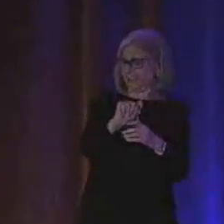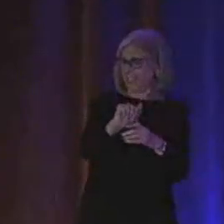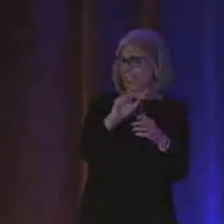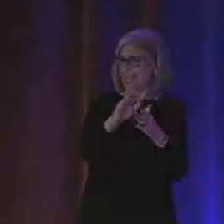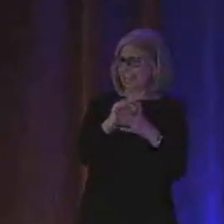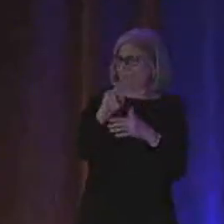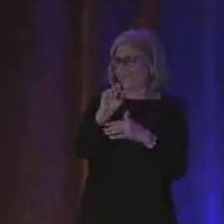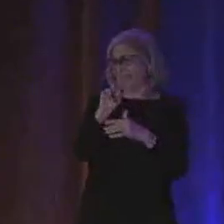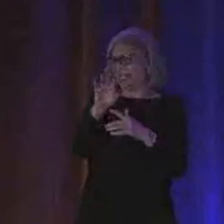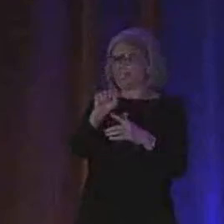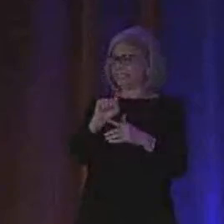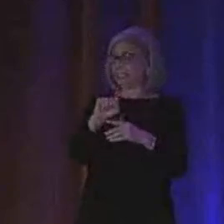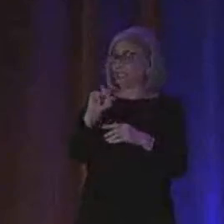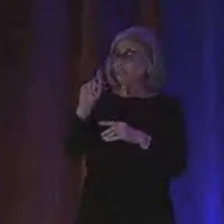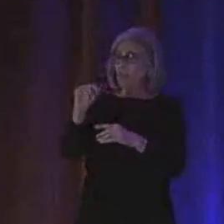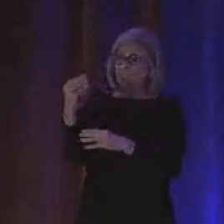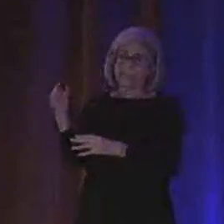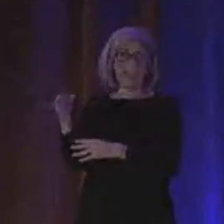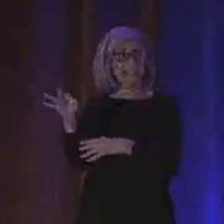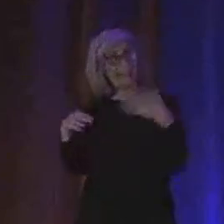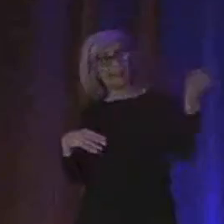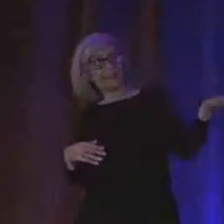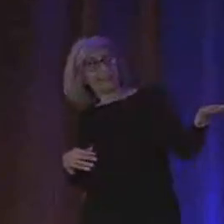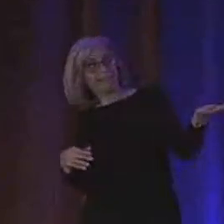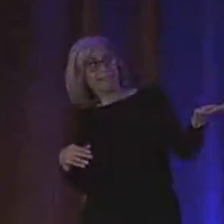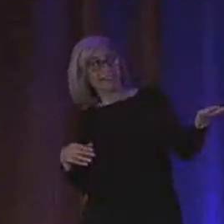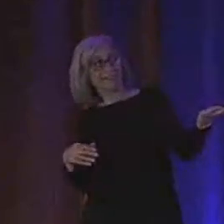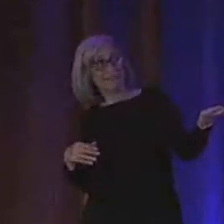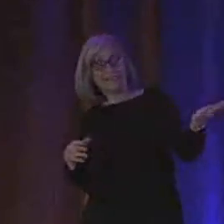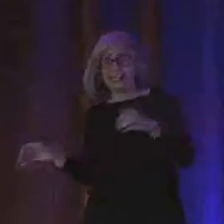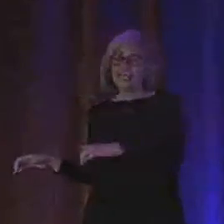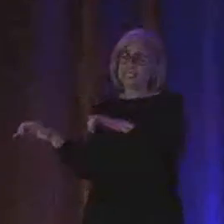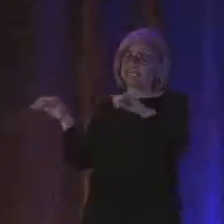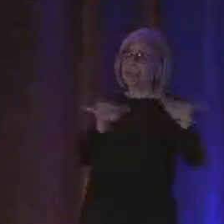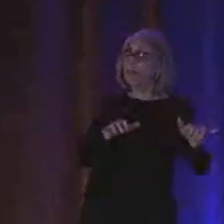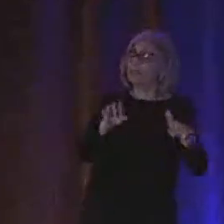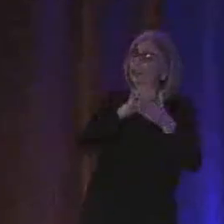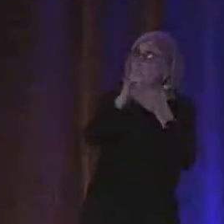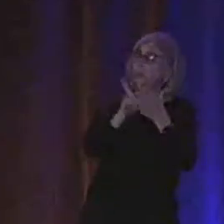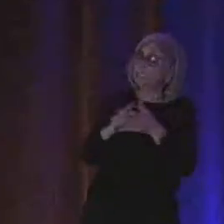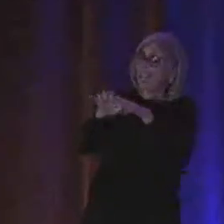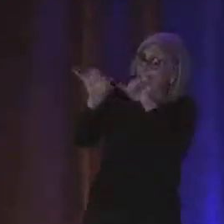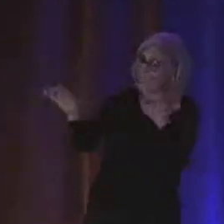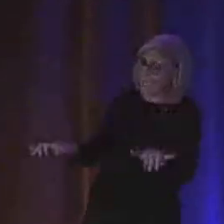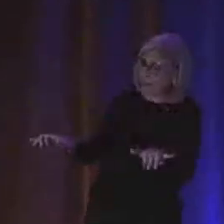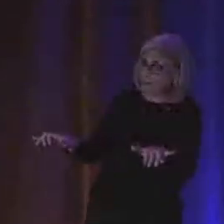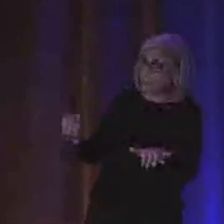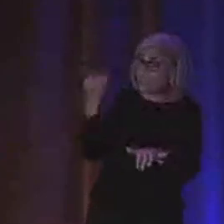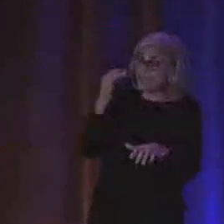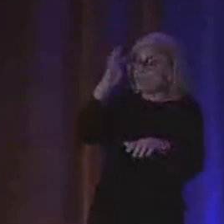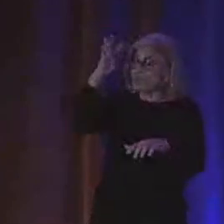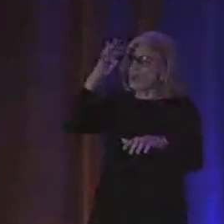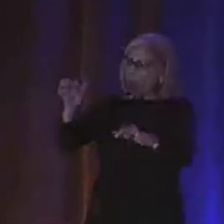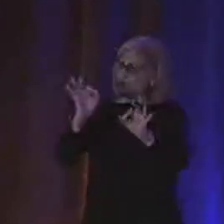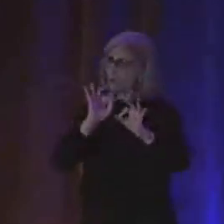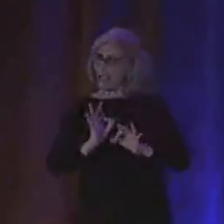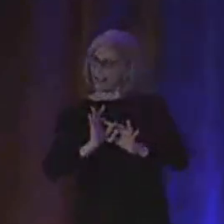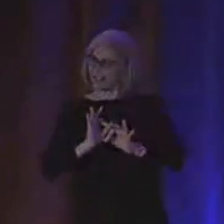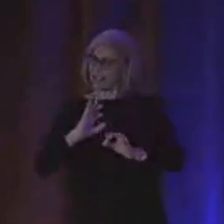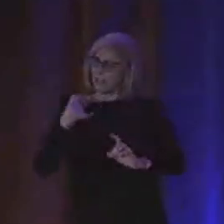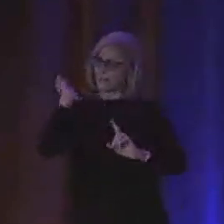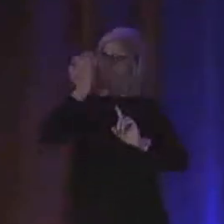in 2019. Similar to a design system, when well crafted, masks